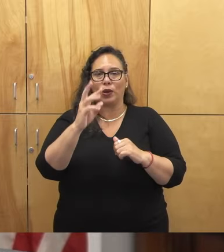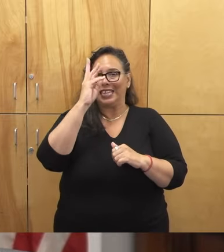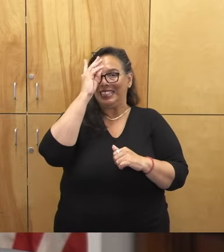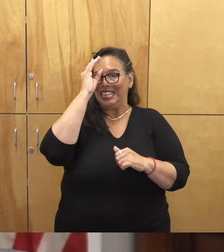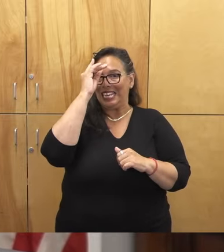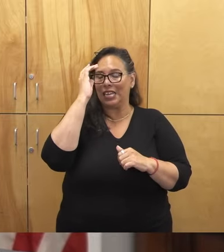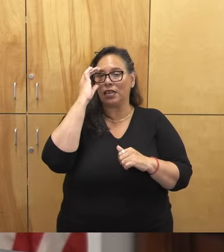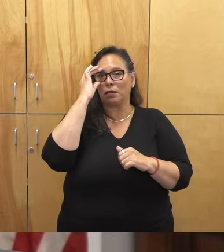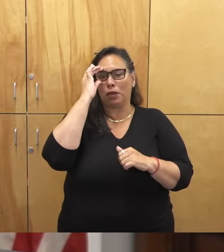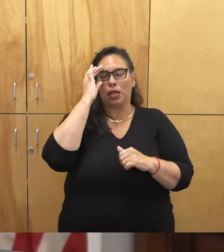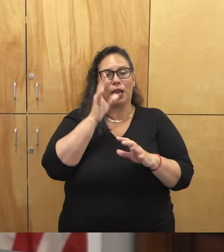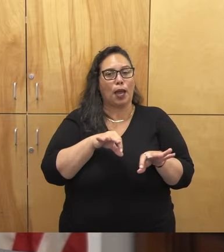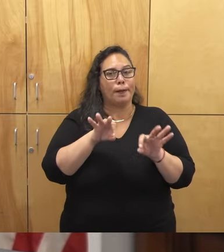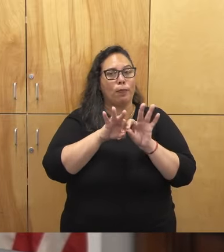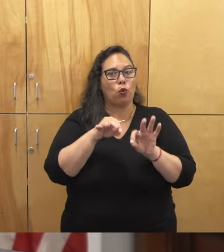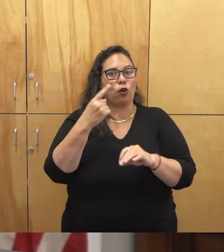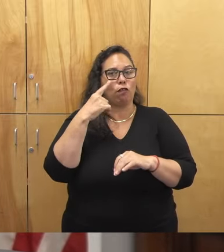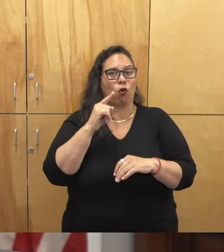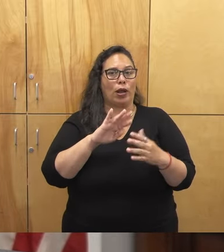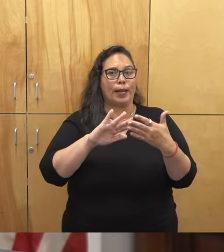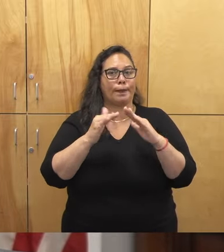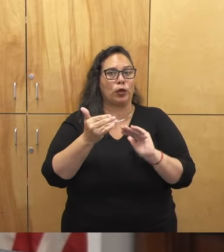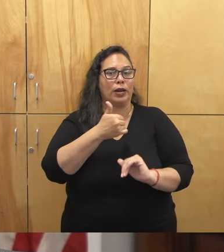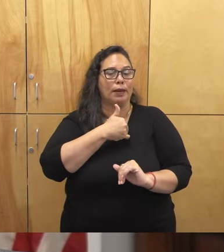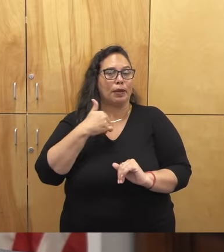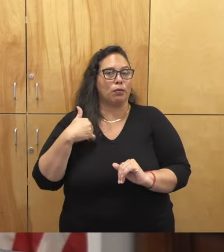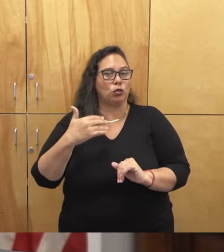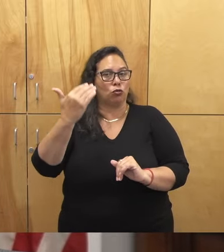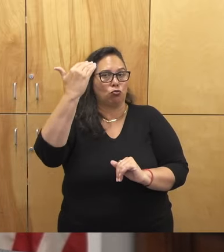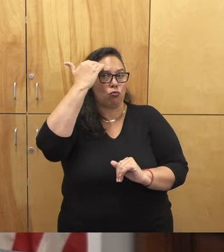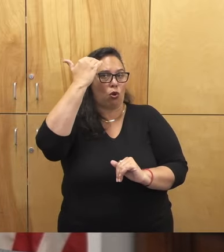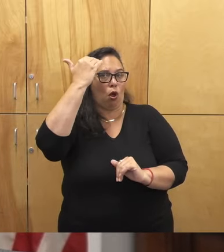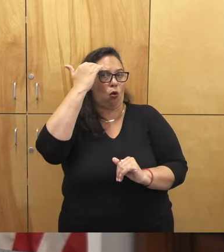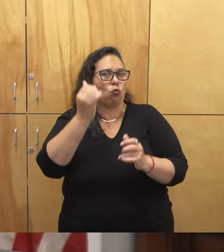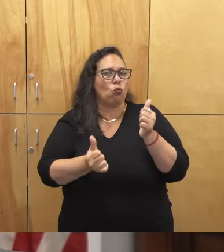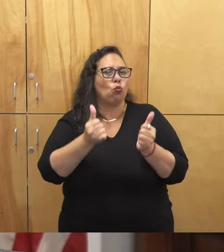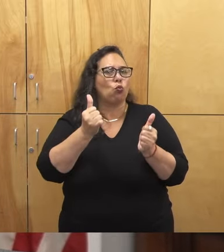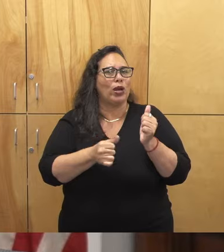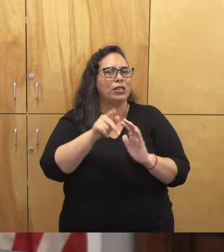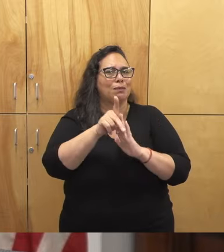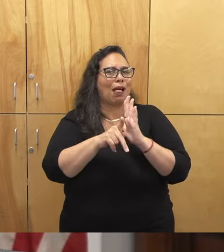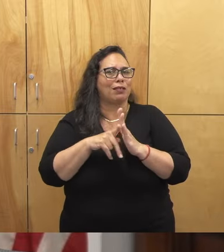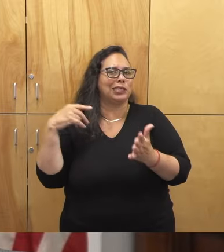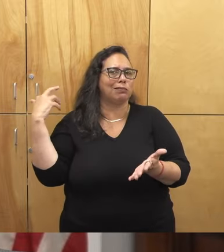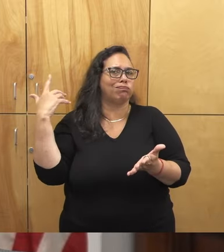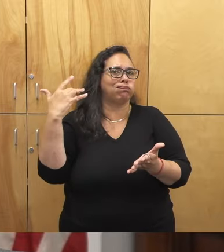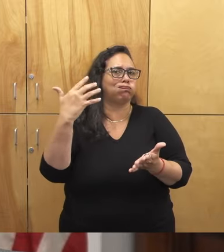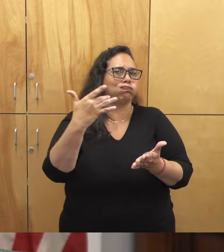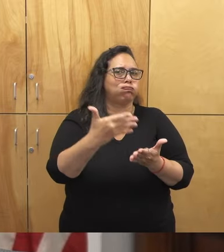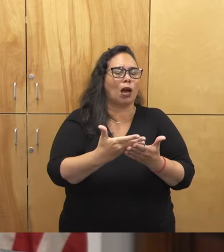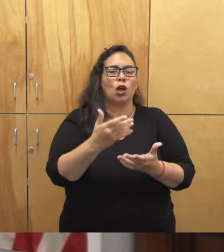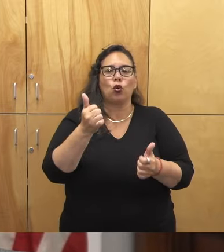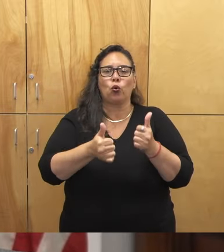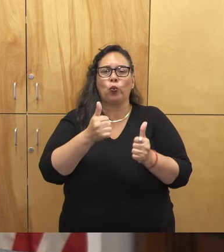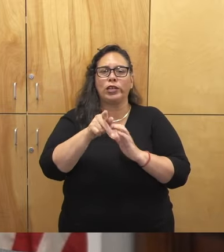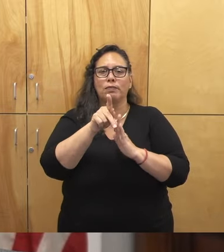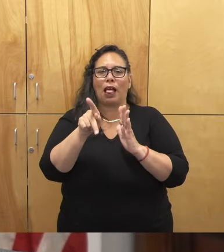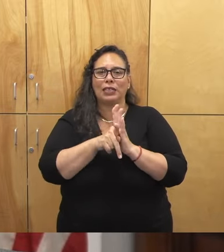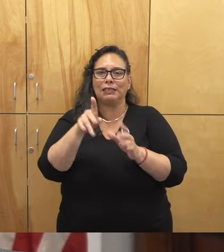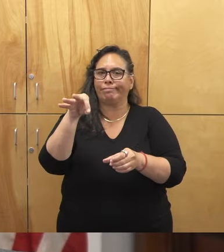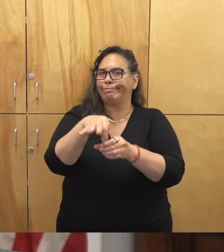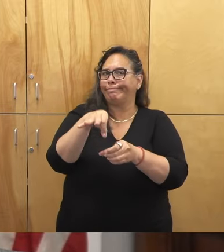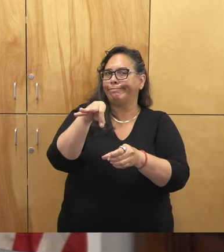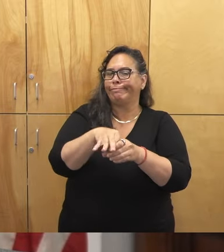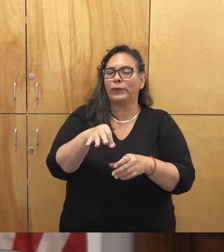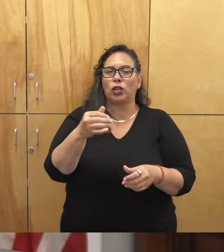would be important for our community members to know sort of what policies are coming down the pipeline, what policies we've taken action on, and